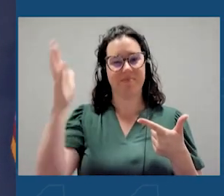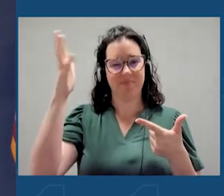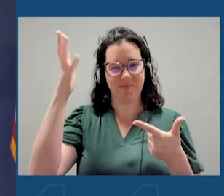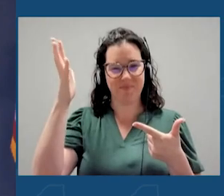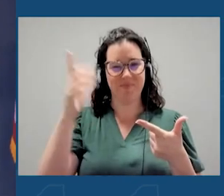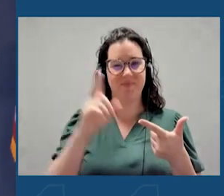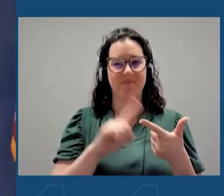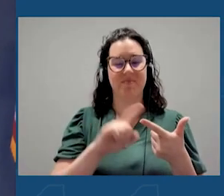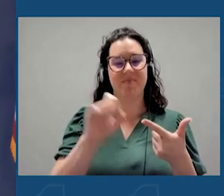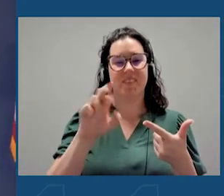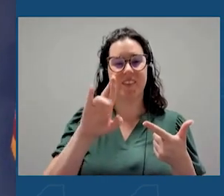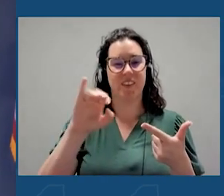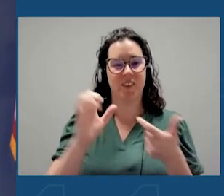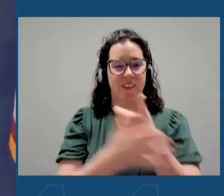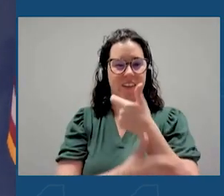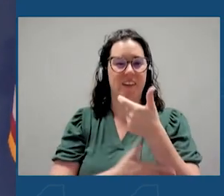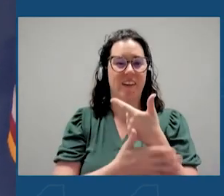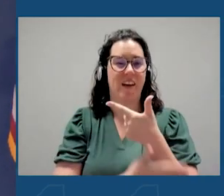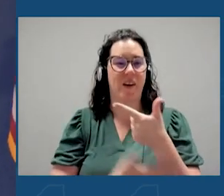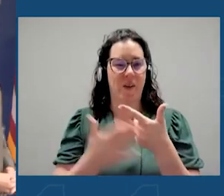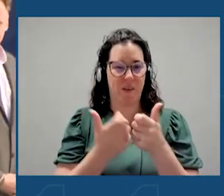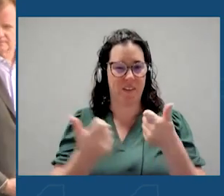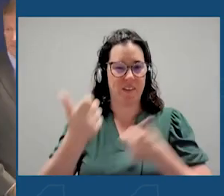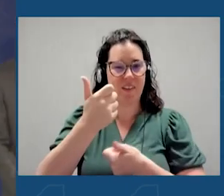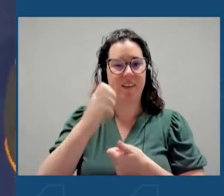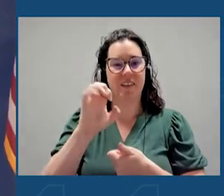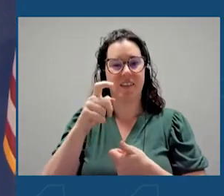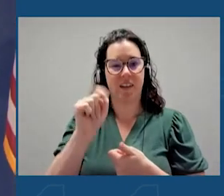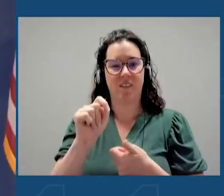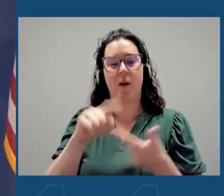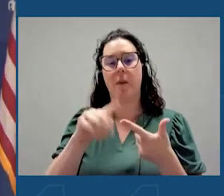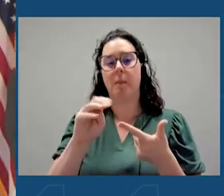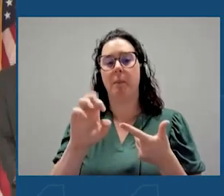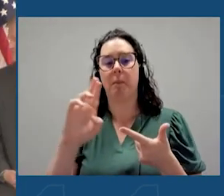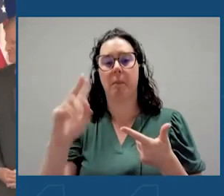Erie County's County Executive, Mark Poloncarz.